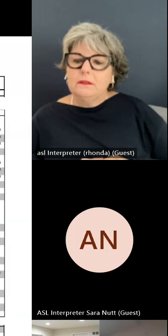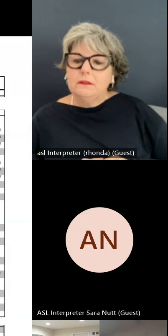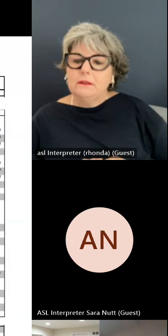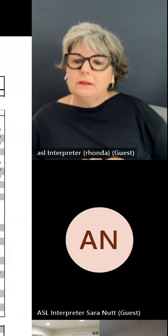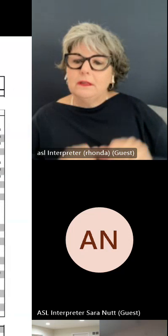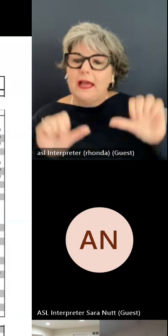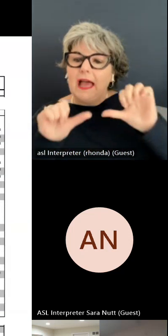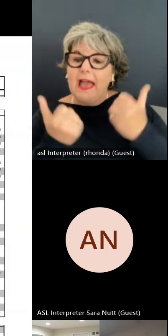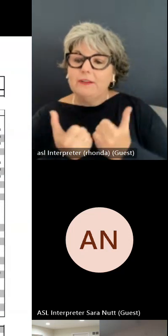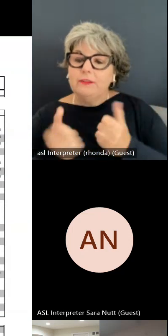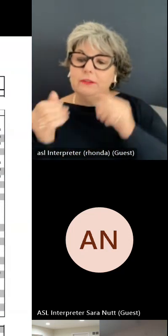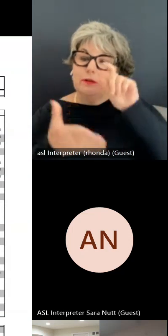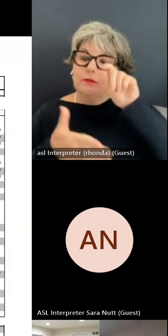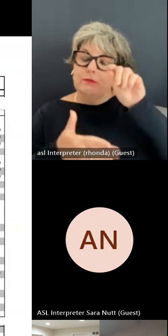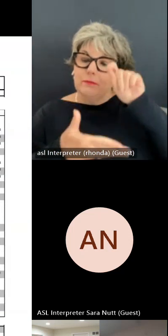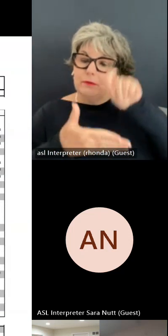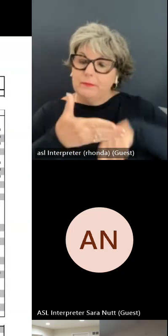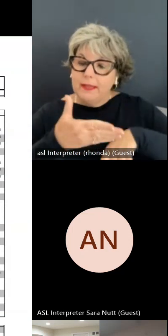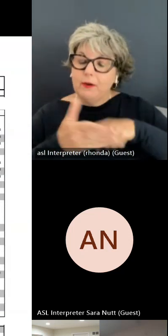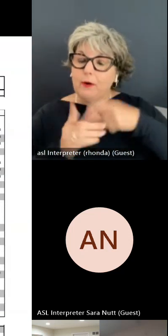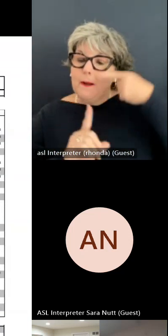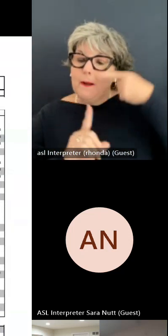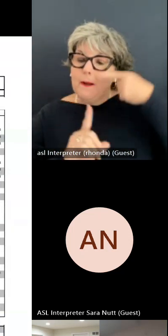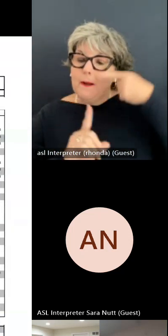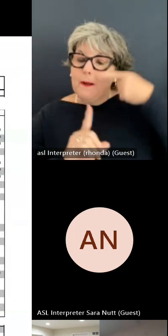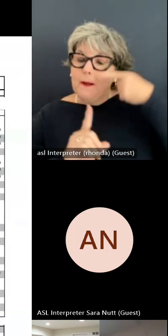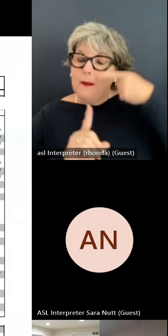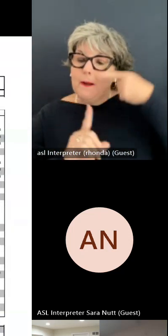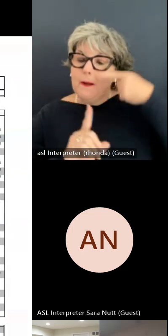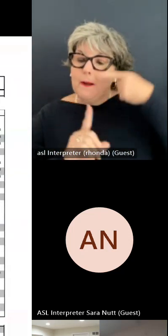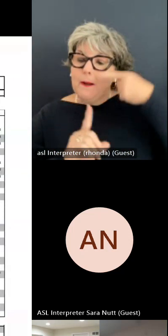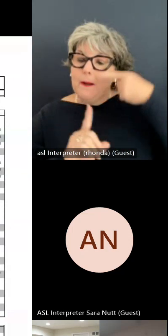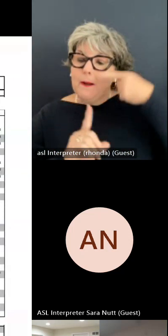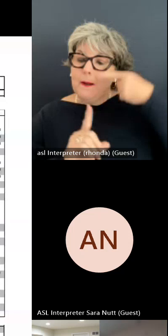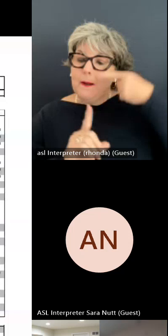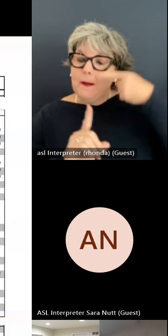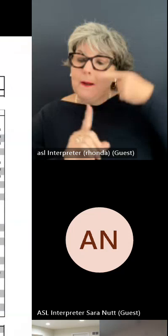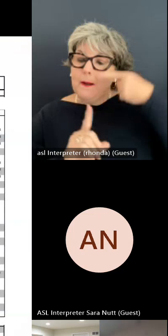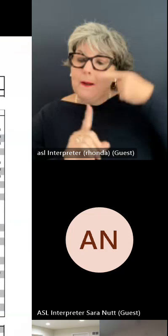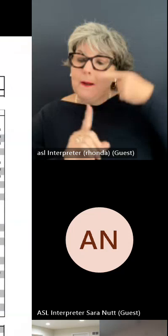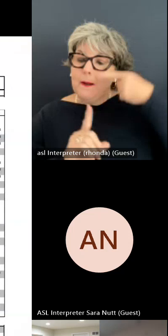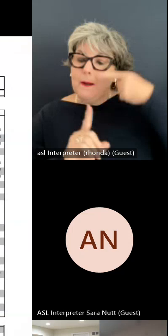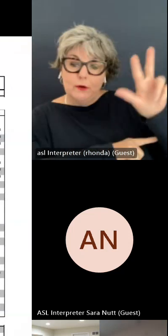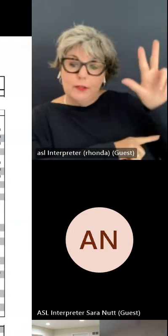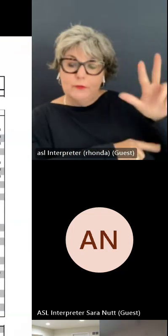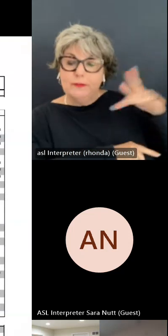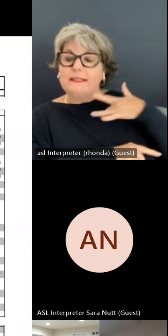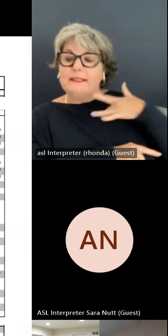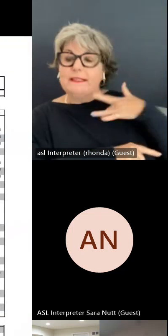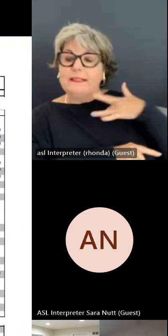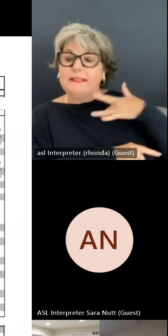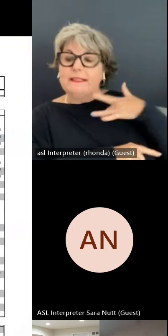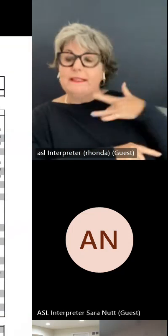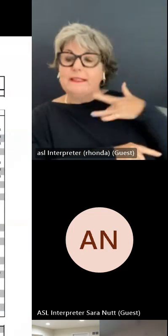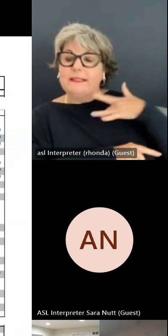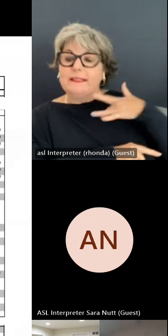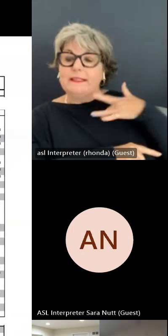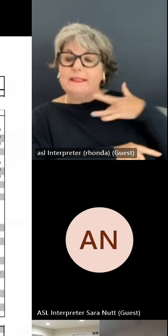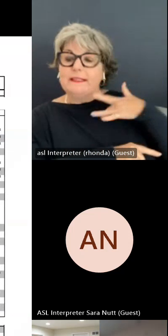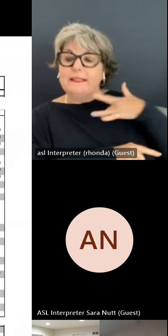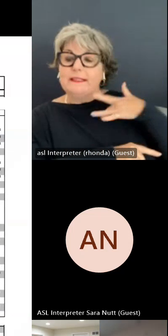Agencies will prepare monthly execution reports, but the 133s themselves are generally published